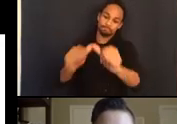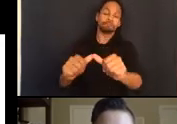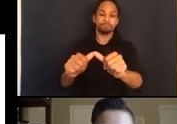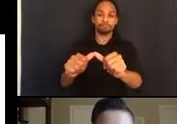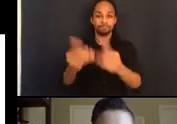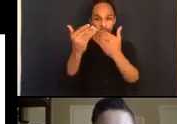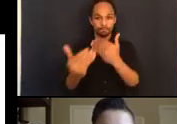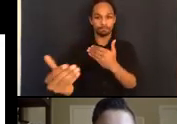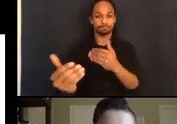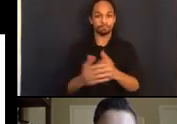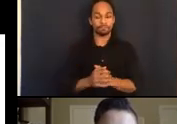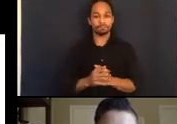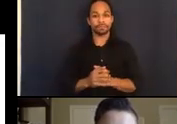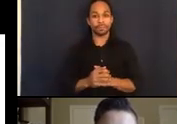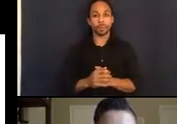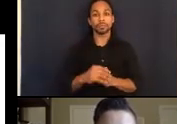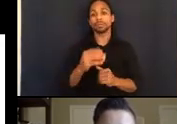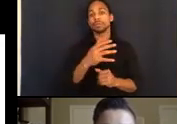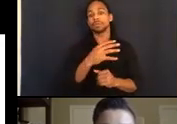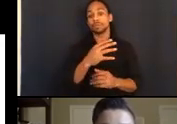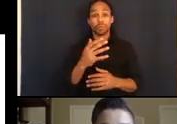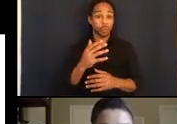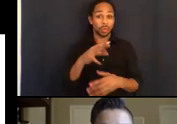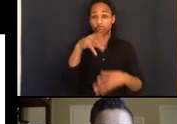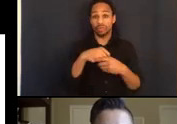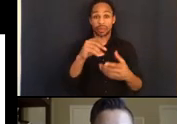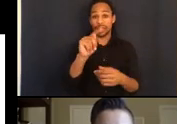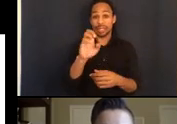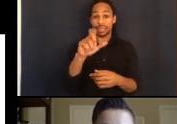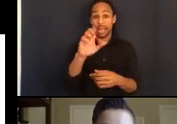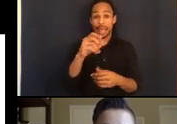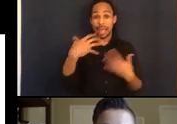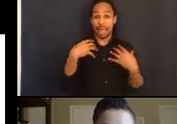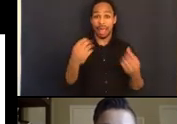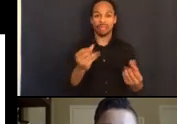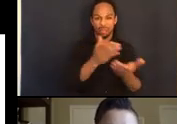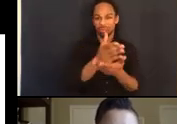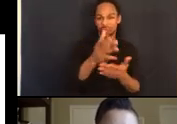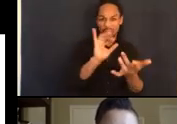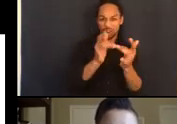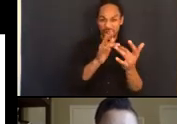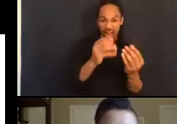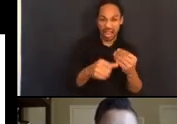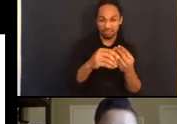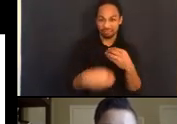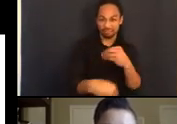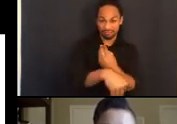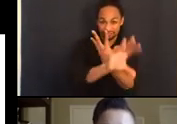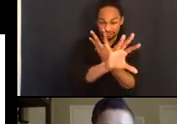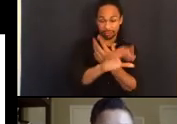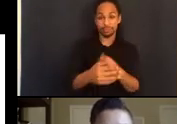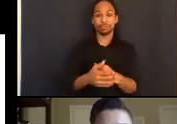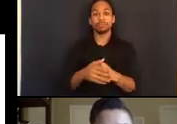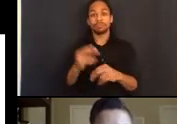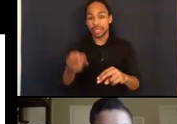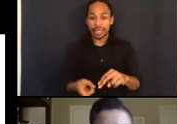already have been within telehealth, within having increased resident engagement in these community partnerships. I think